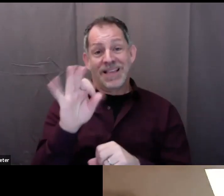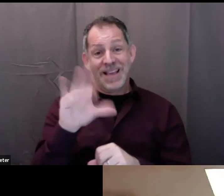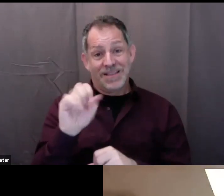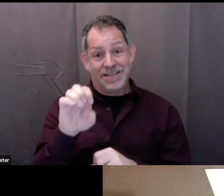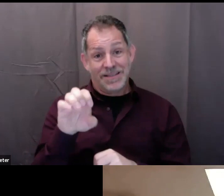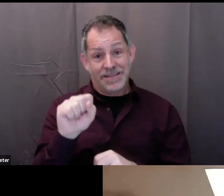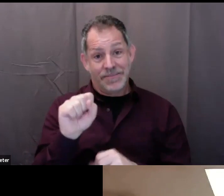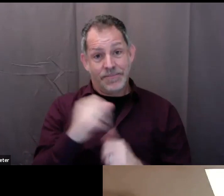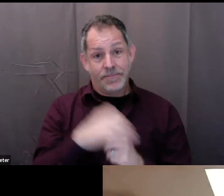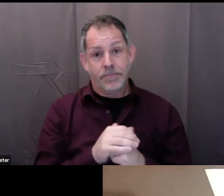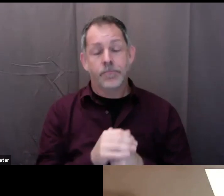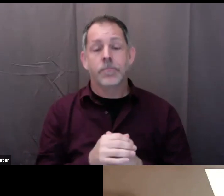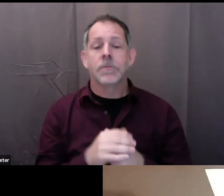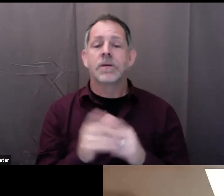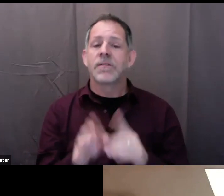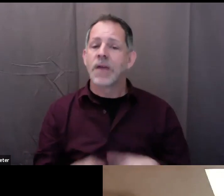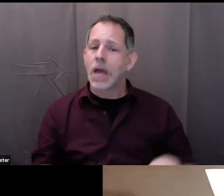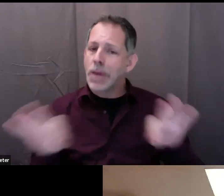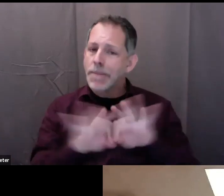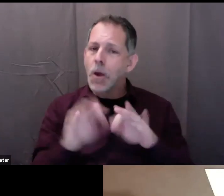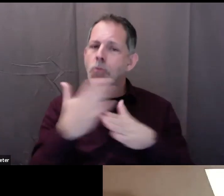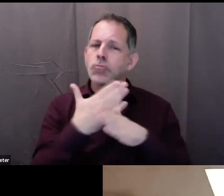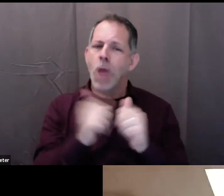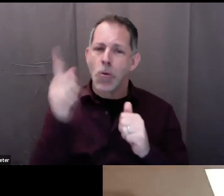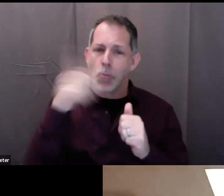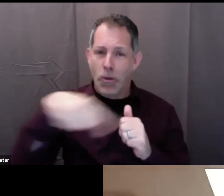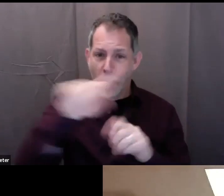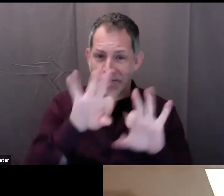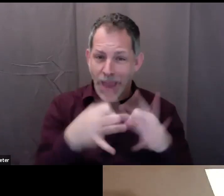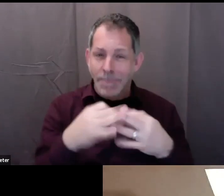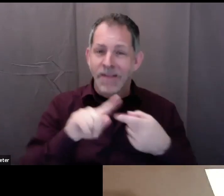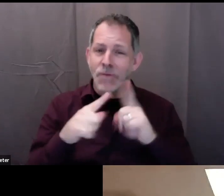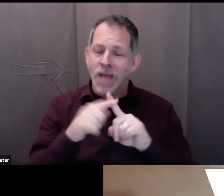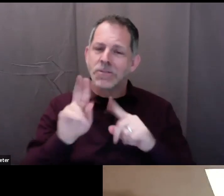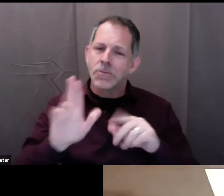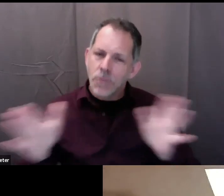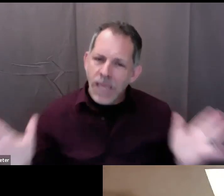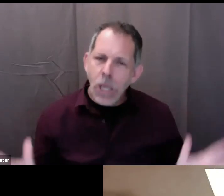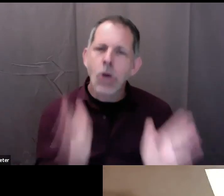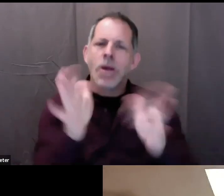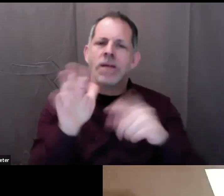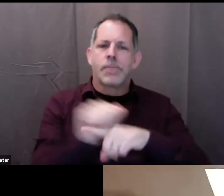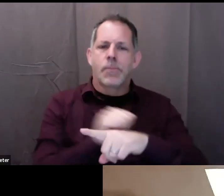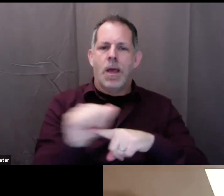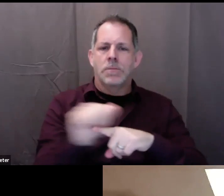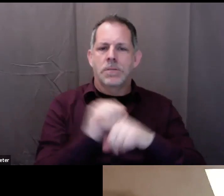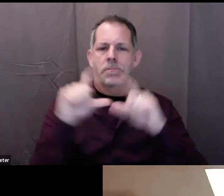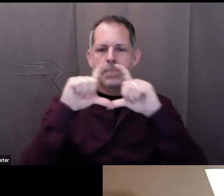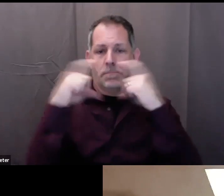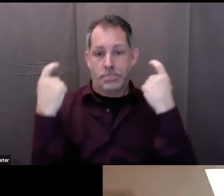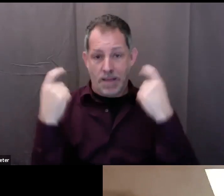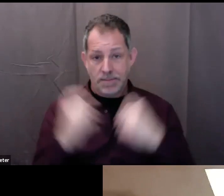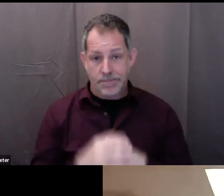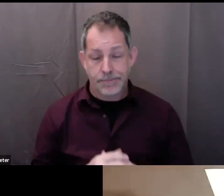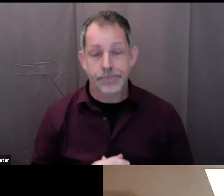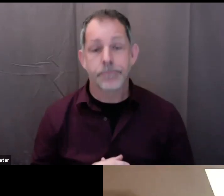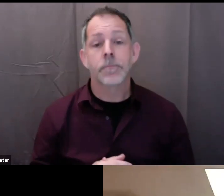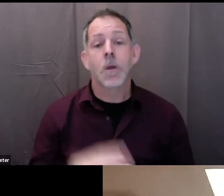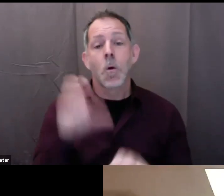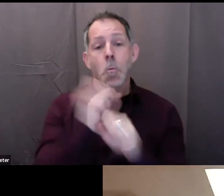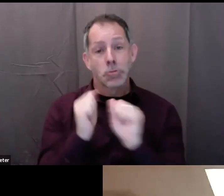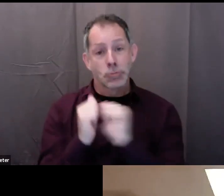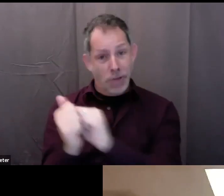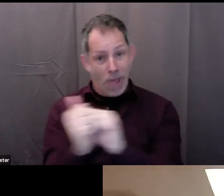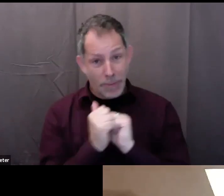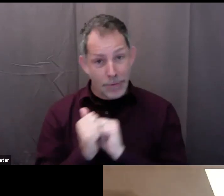phase 3 goes through all of us. And I urge you to think about others, think about the community at large, and